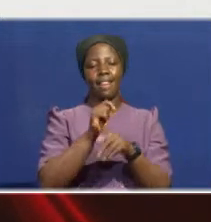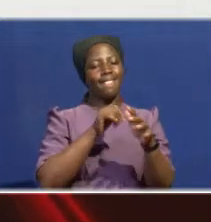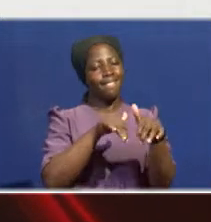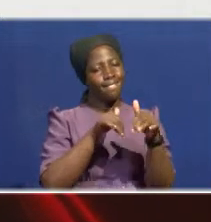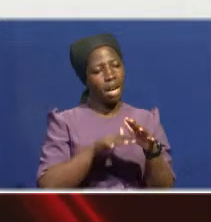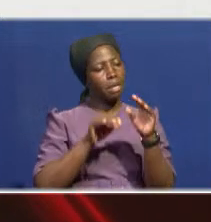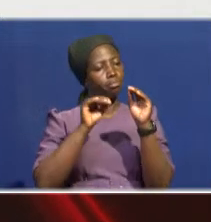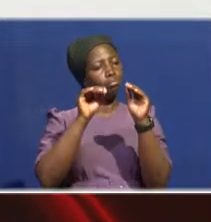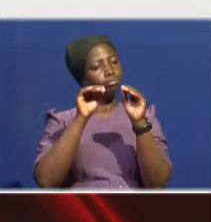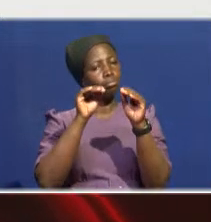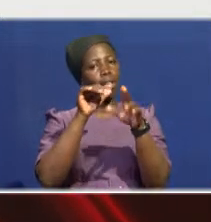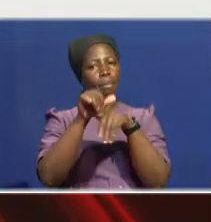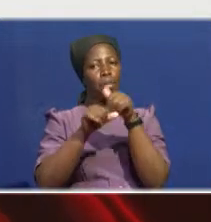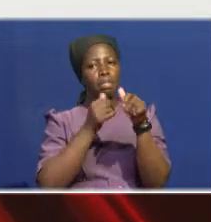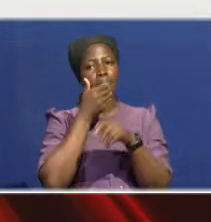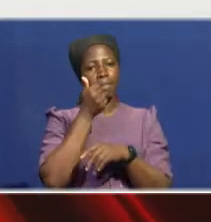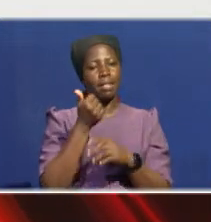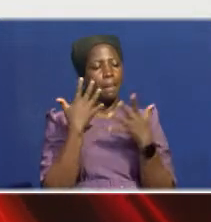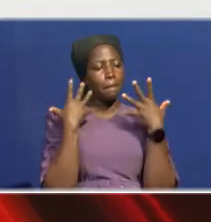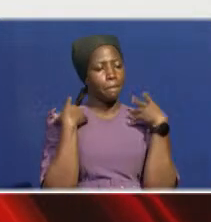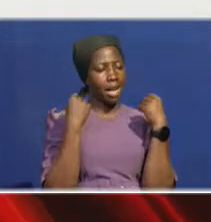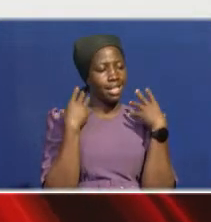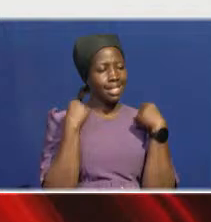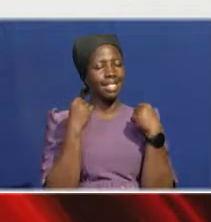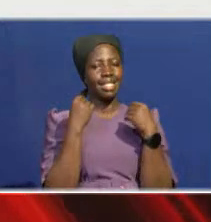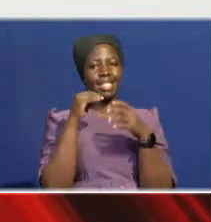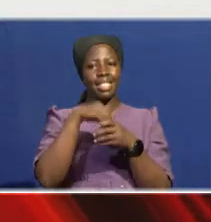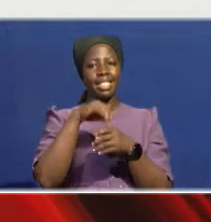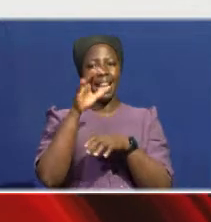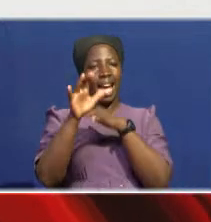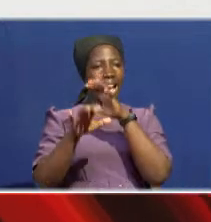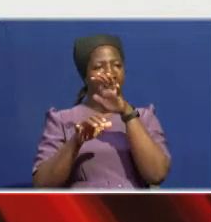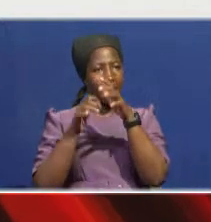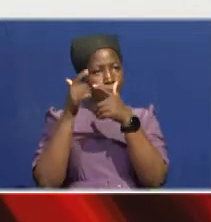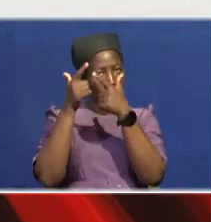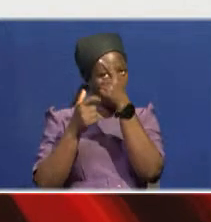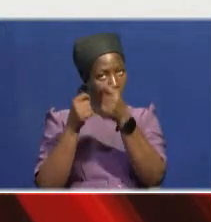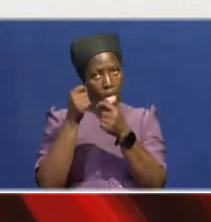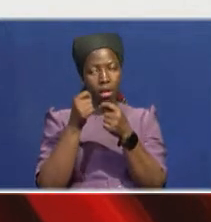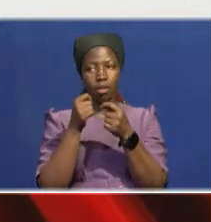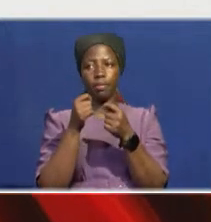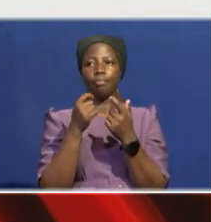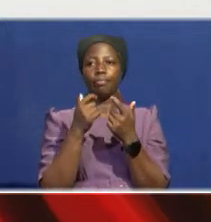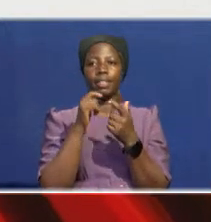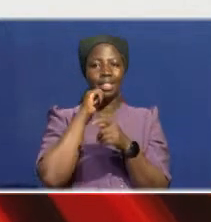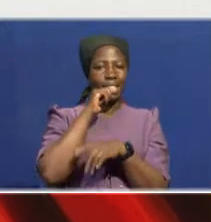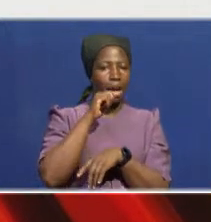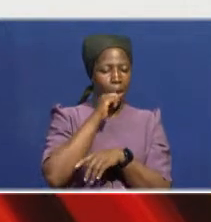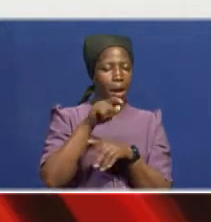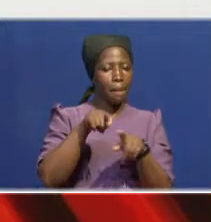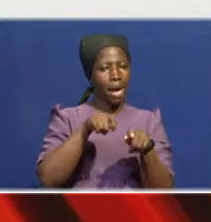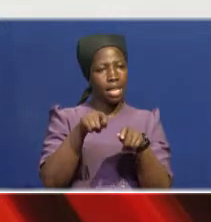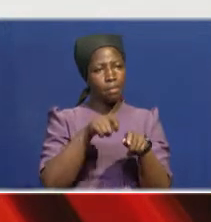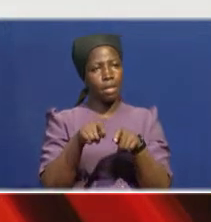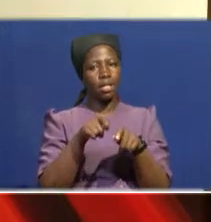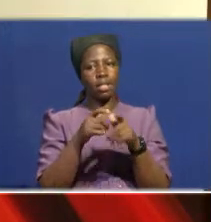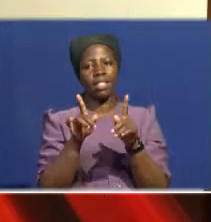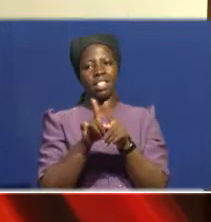being taught on the best practices in dairy and beef livestock management as well as bookkeeping.